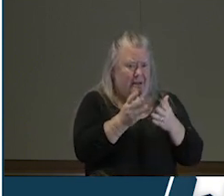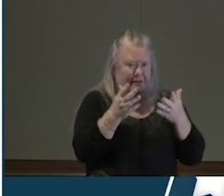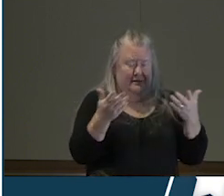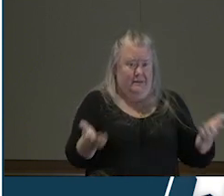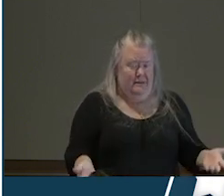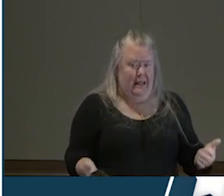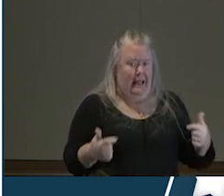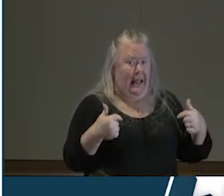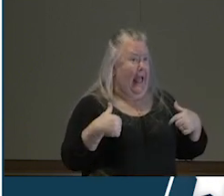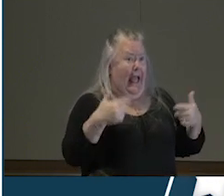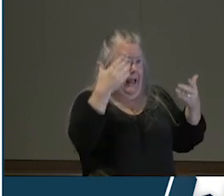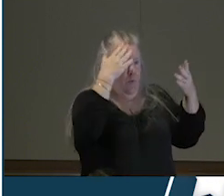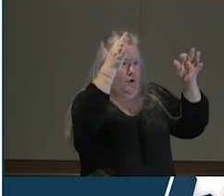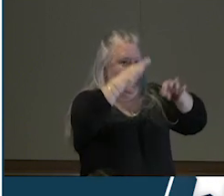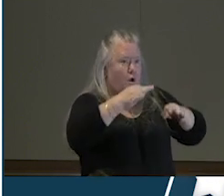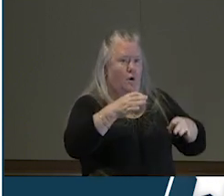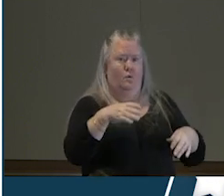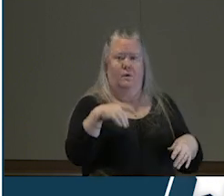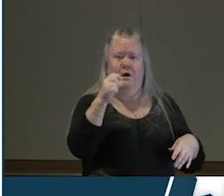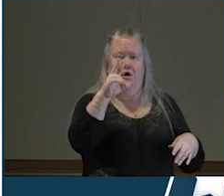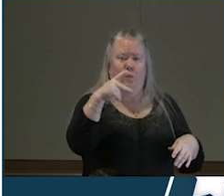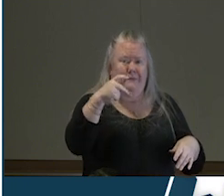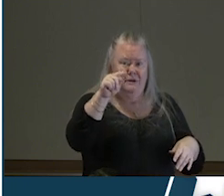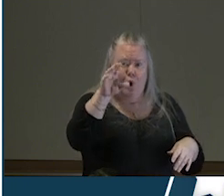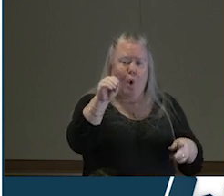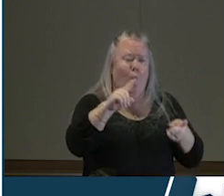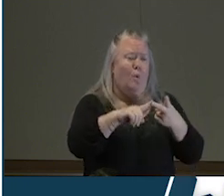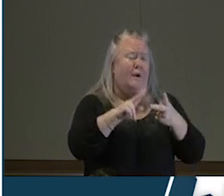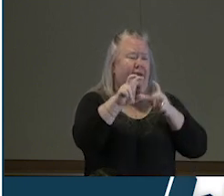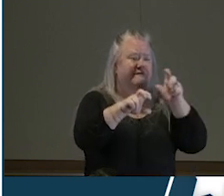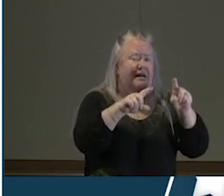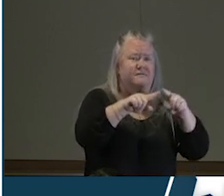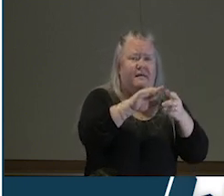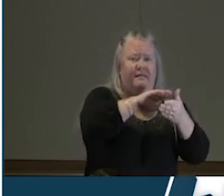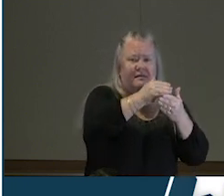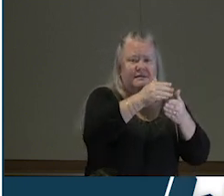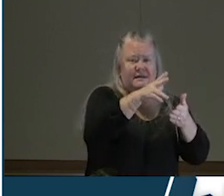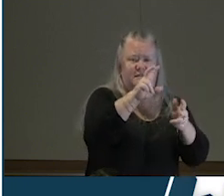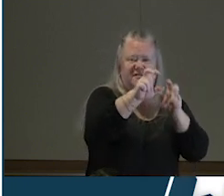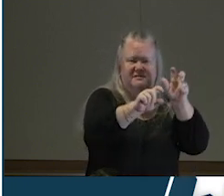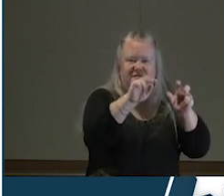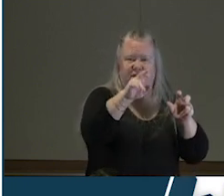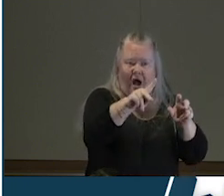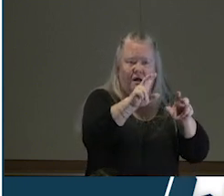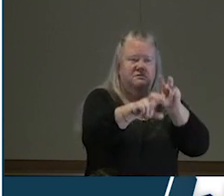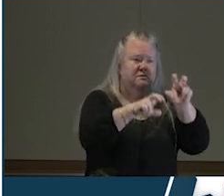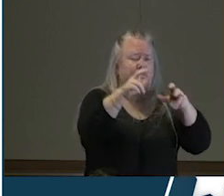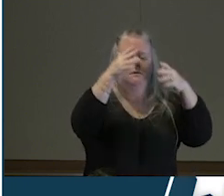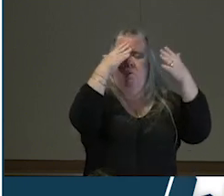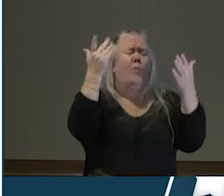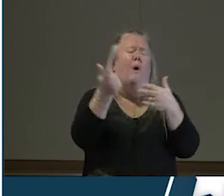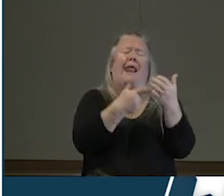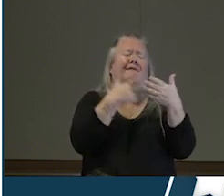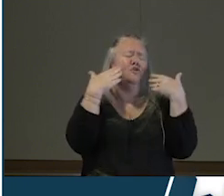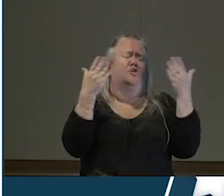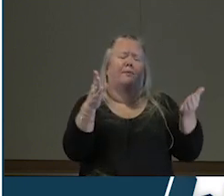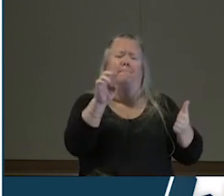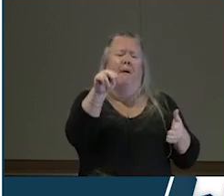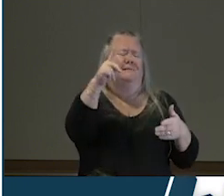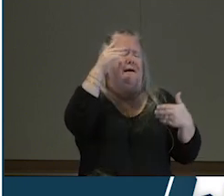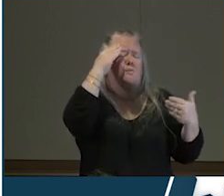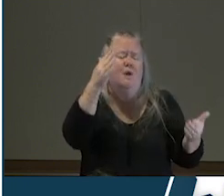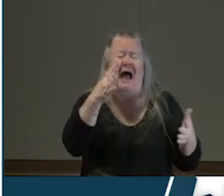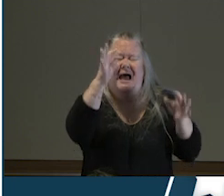like, I wouldn't know crypto, I wouldn't know to invest this much in stocks or bonds or whatever they are. Like I literally